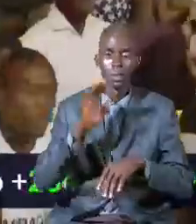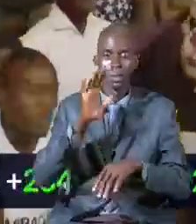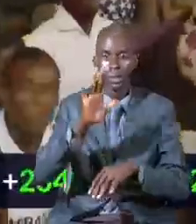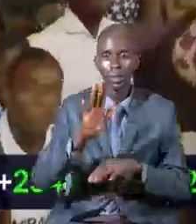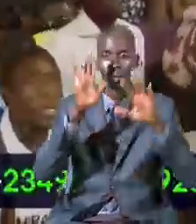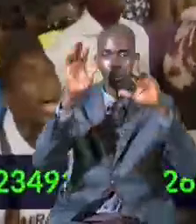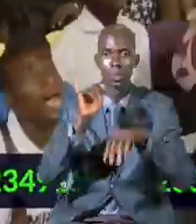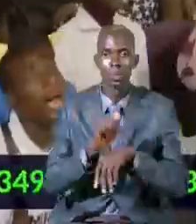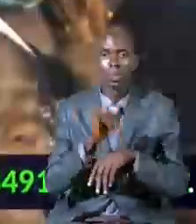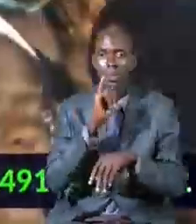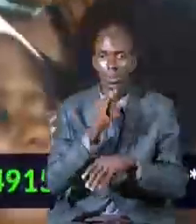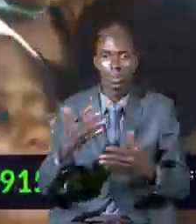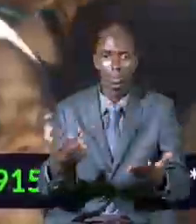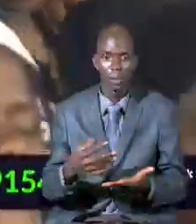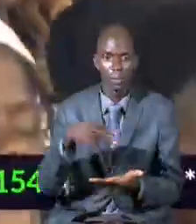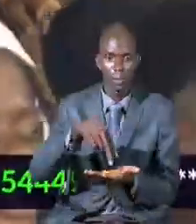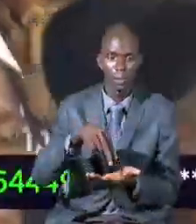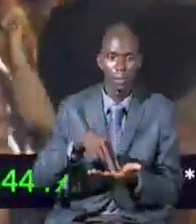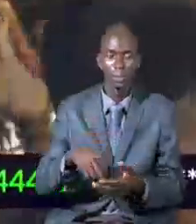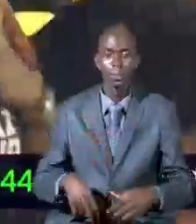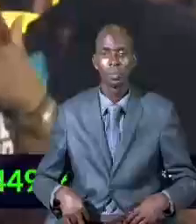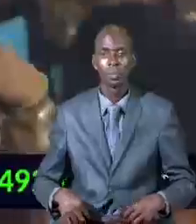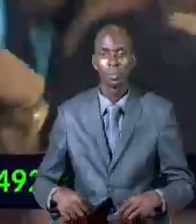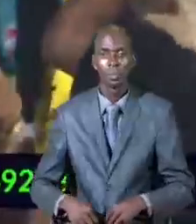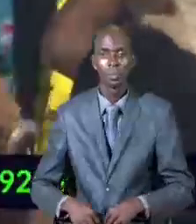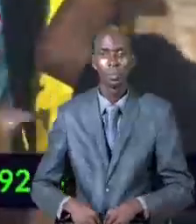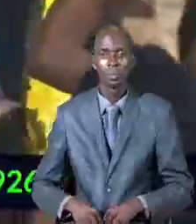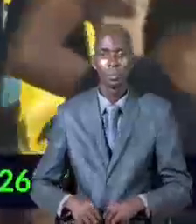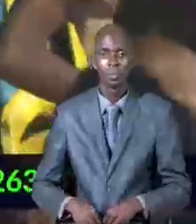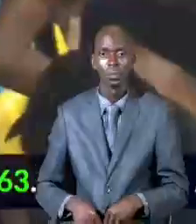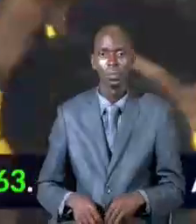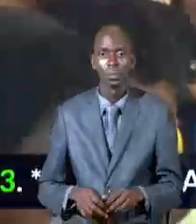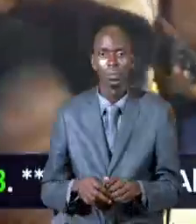here. Rise up, the man of God is here